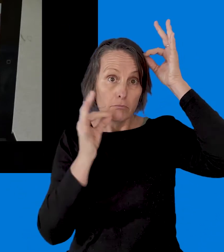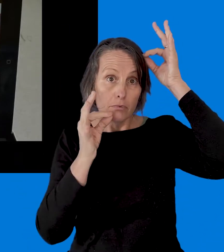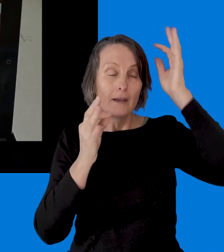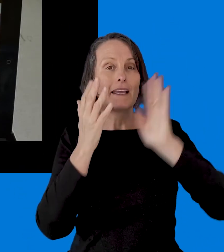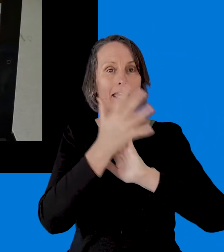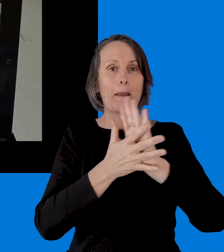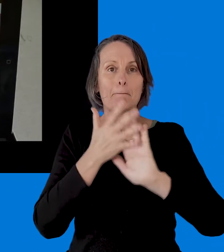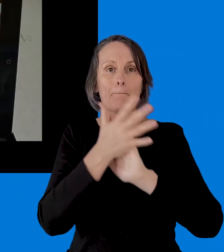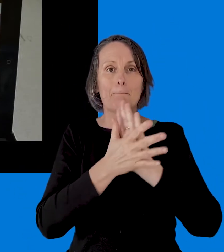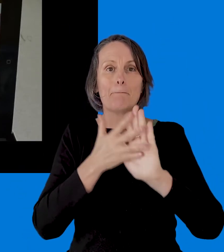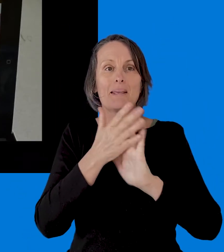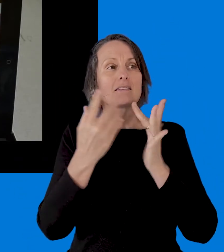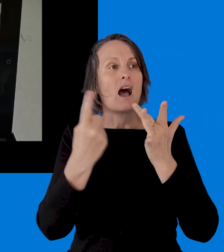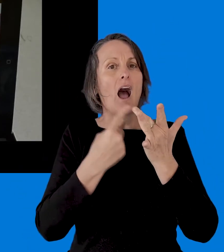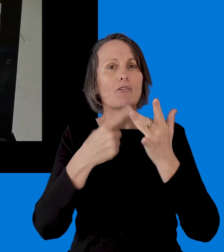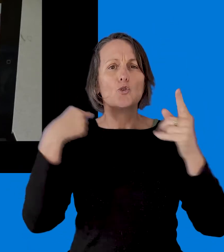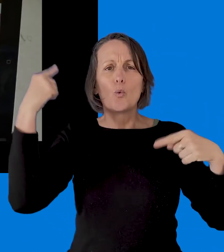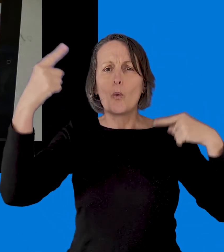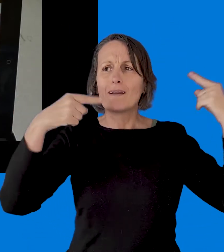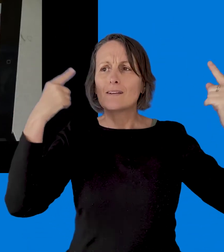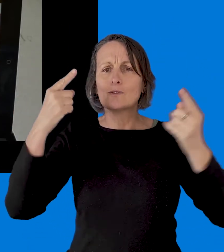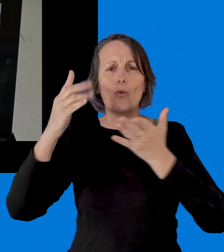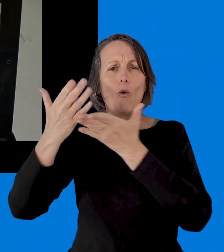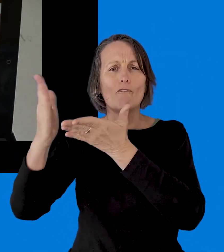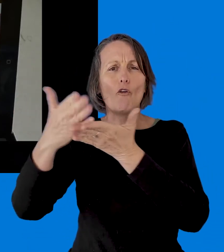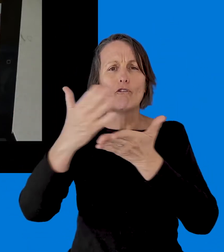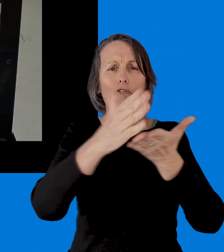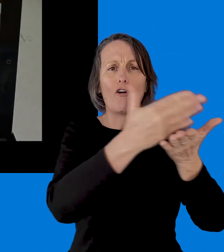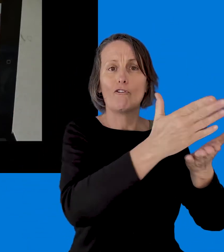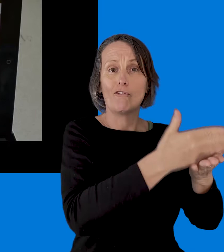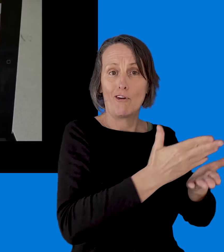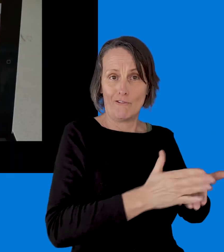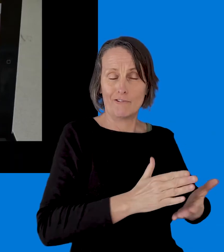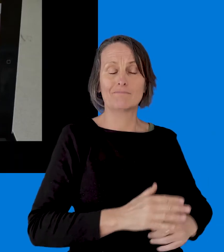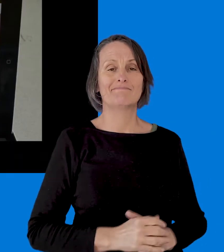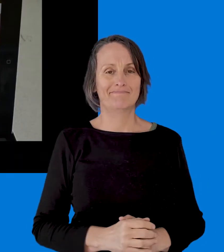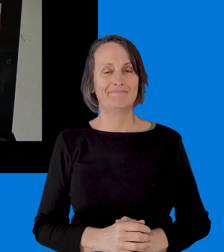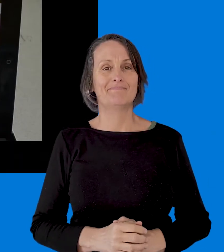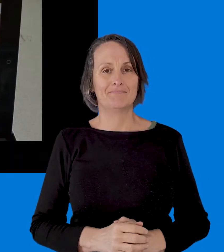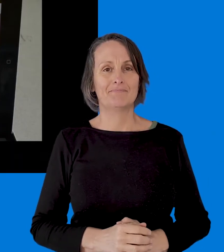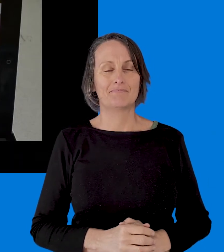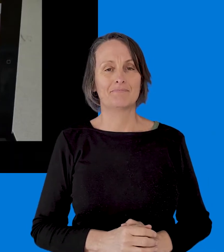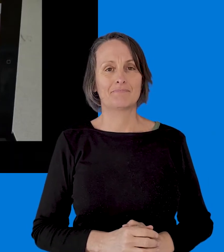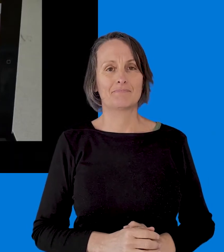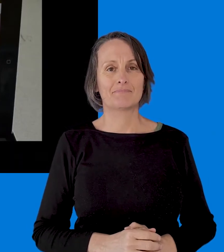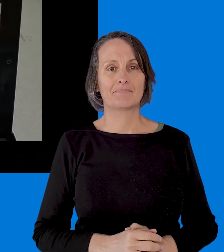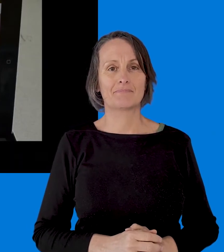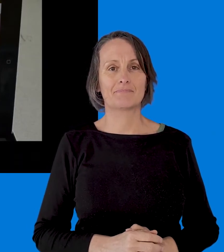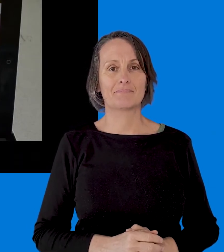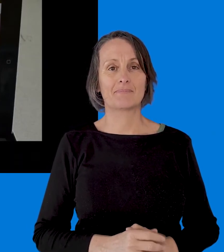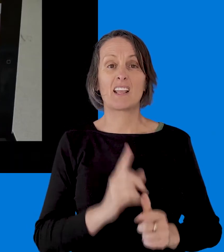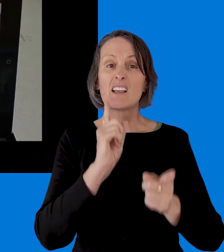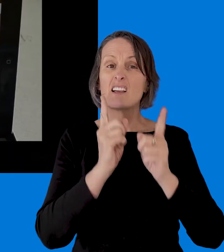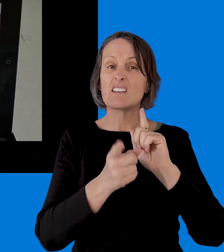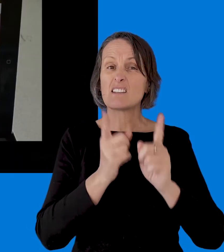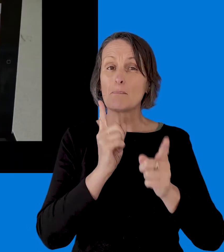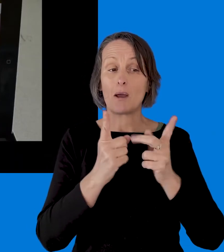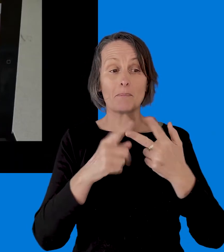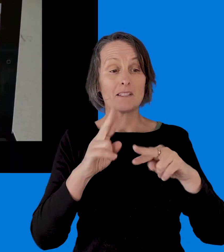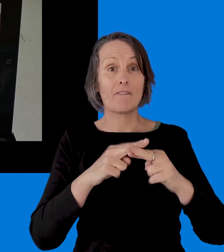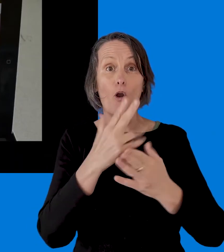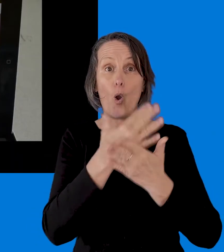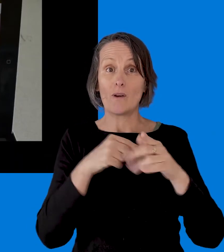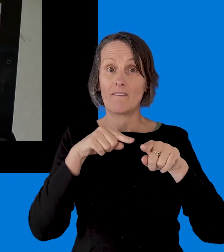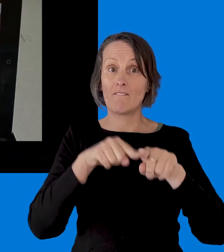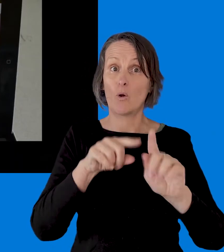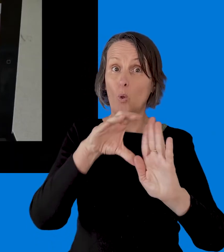it tends to filter out some of the ambient noise in the environment. What tends to reduce the quality